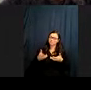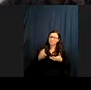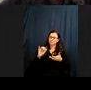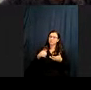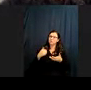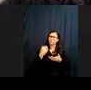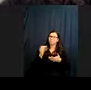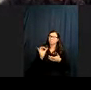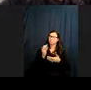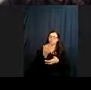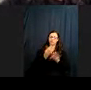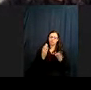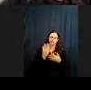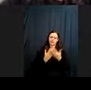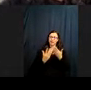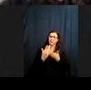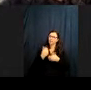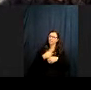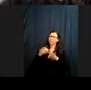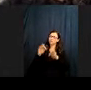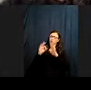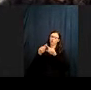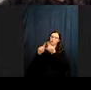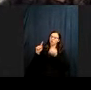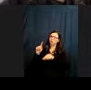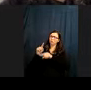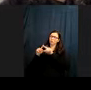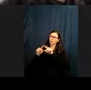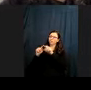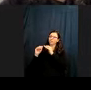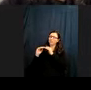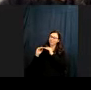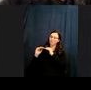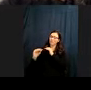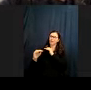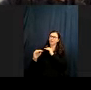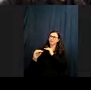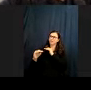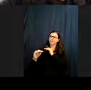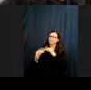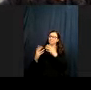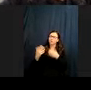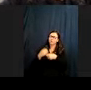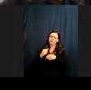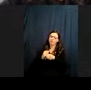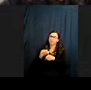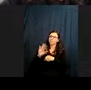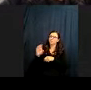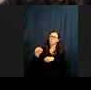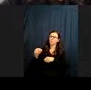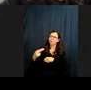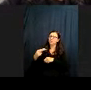freehand makes a perfect circle, flattened to ellipse, what makes branches and